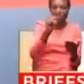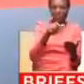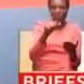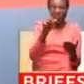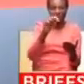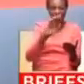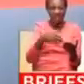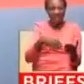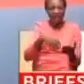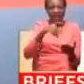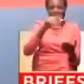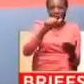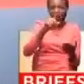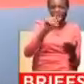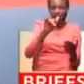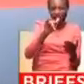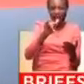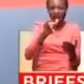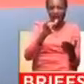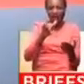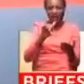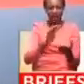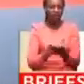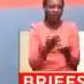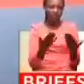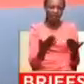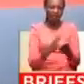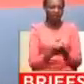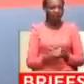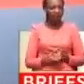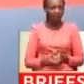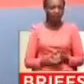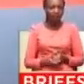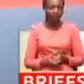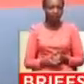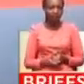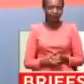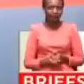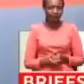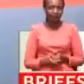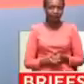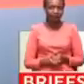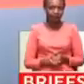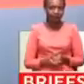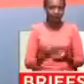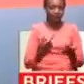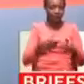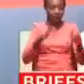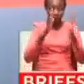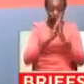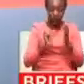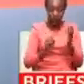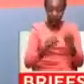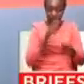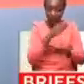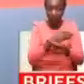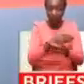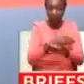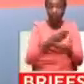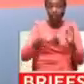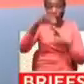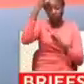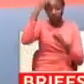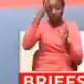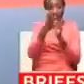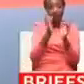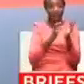these different saints, which we are not supposed to be doing anyway. We're not supposed to be praying through saints. You know, you pray directly to the Father in the name of Jesus. But